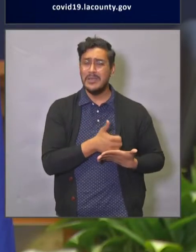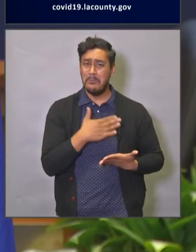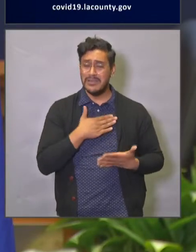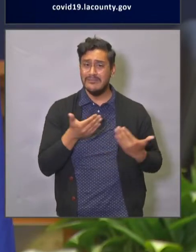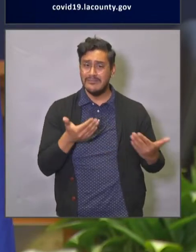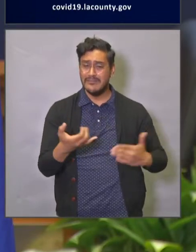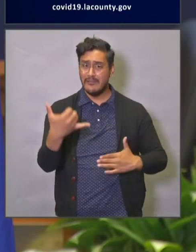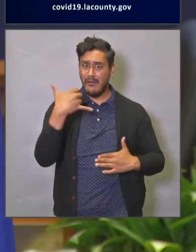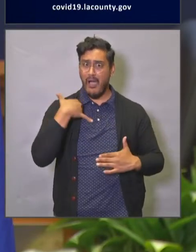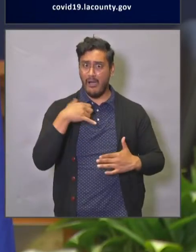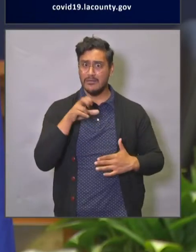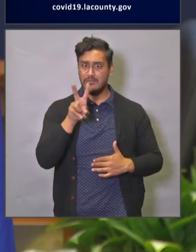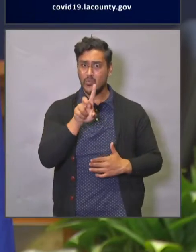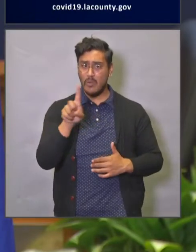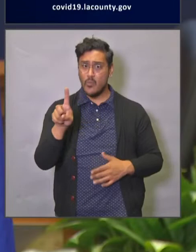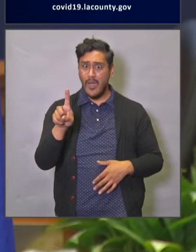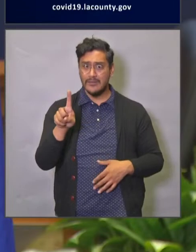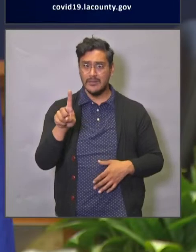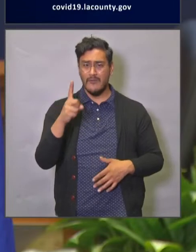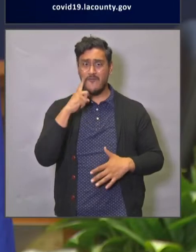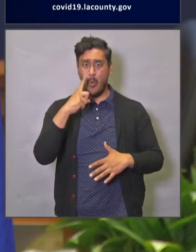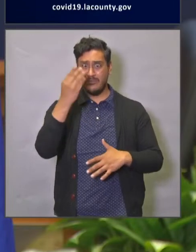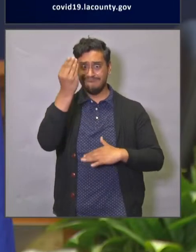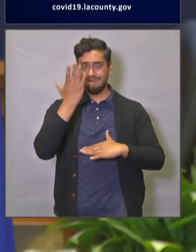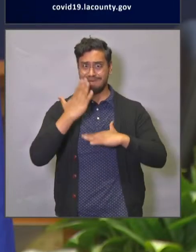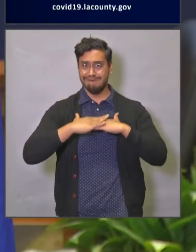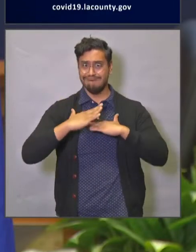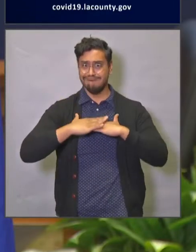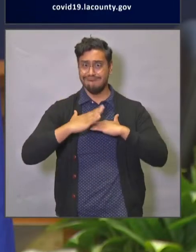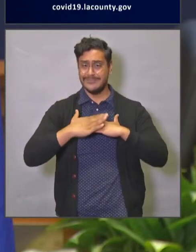at 211 and to alert us, because that's